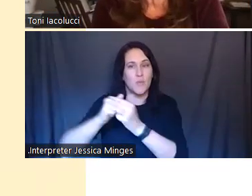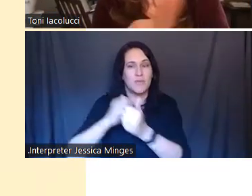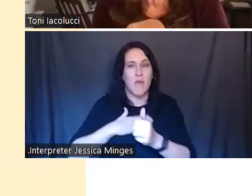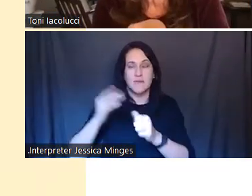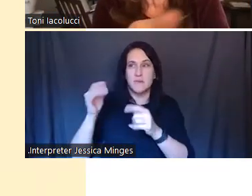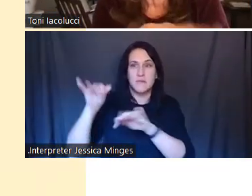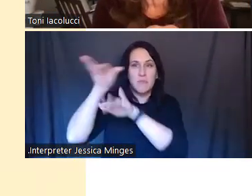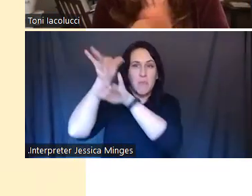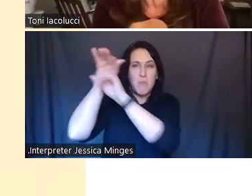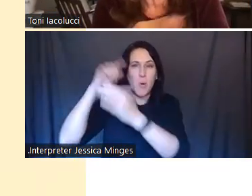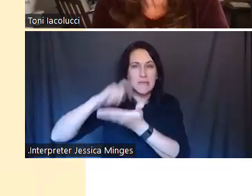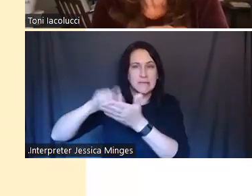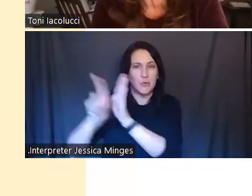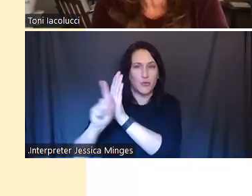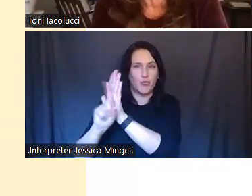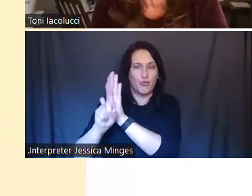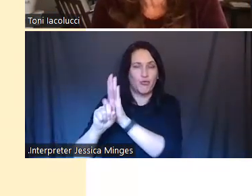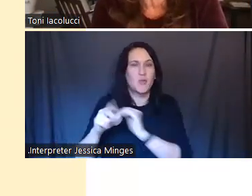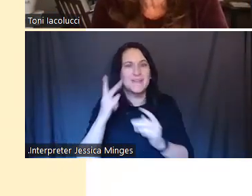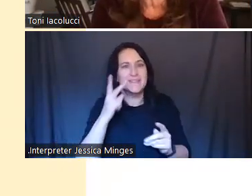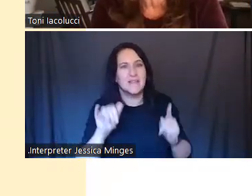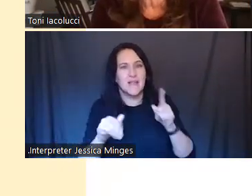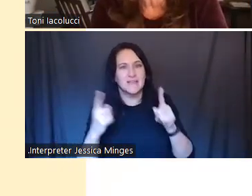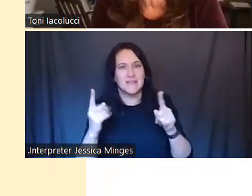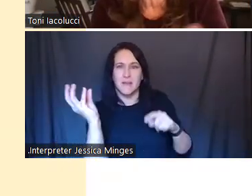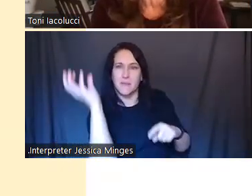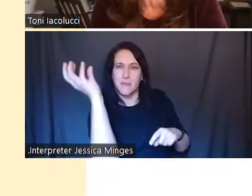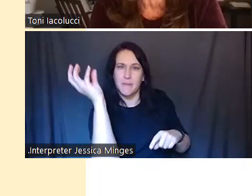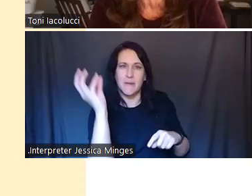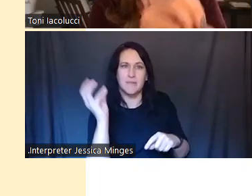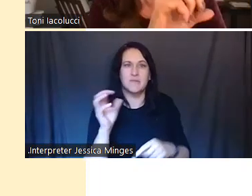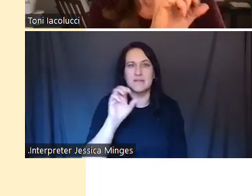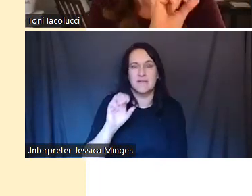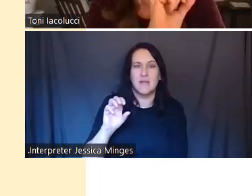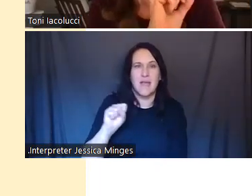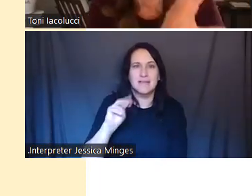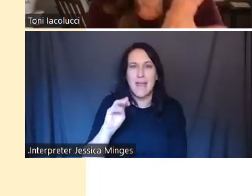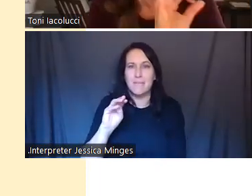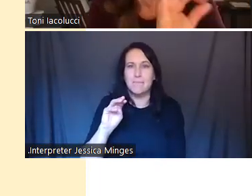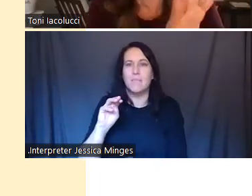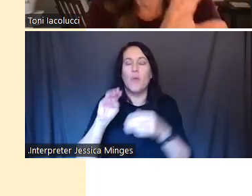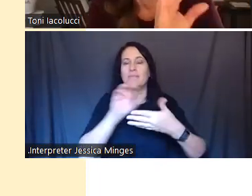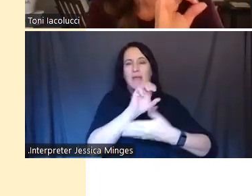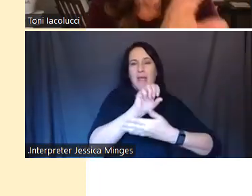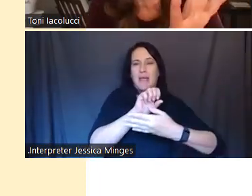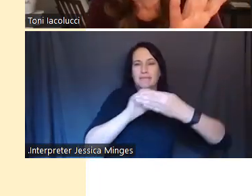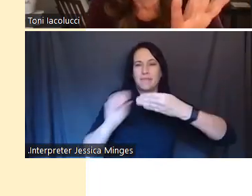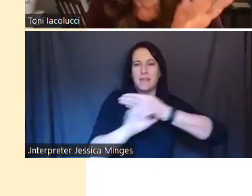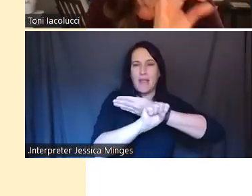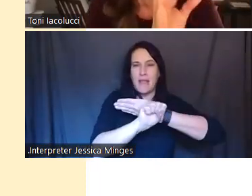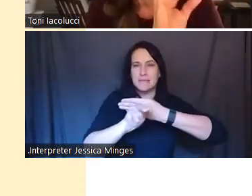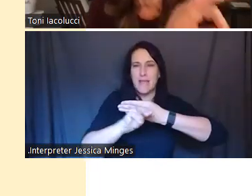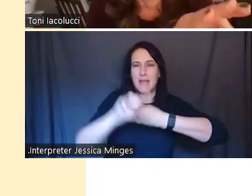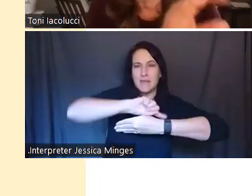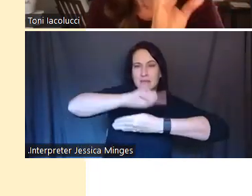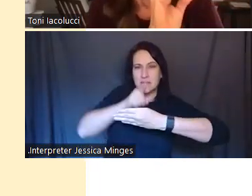upper left, there's like a little bump there that sticks up over the letters S and M. That is a very powerful strobe light.